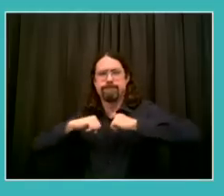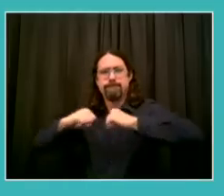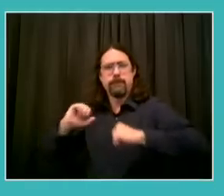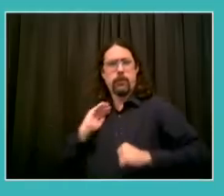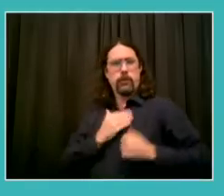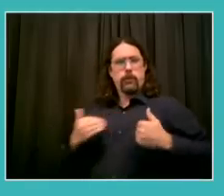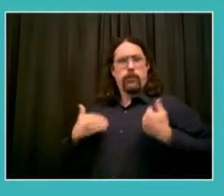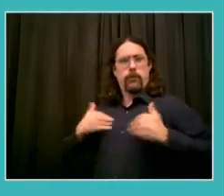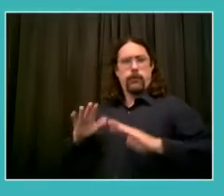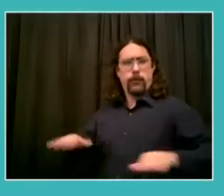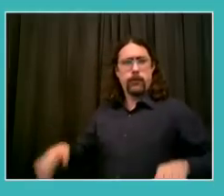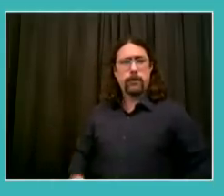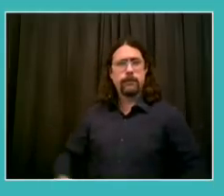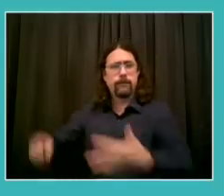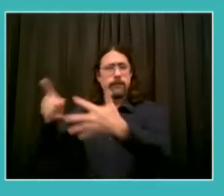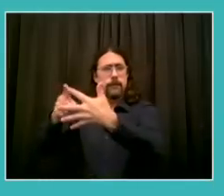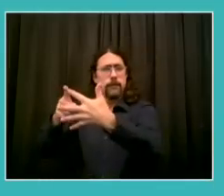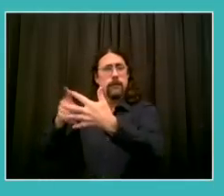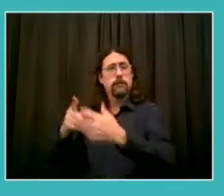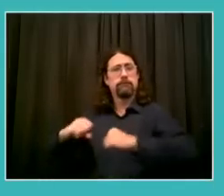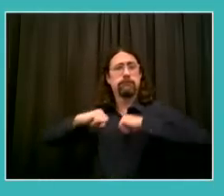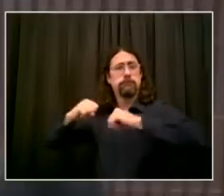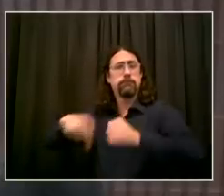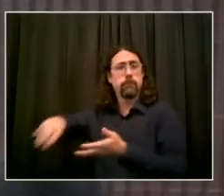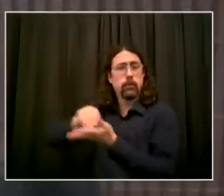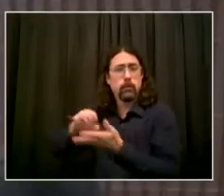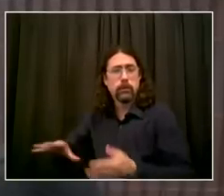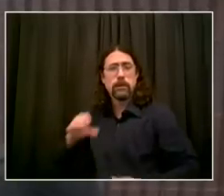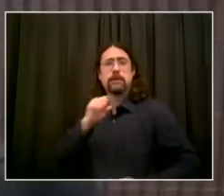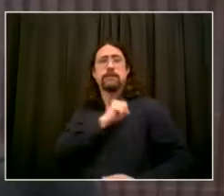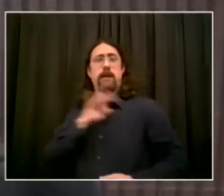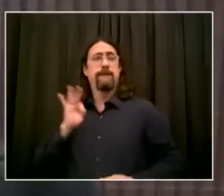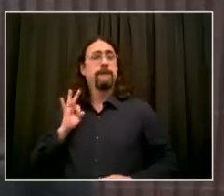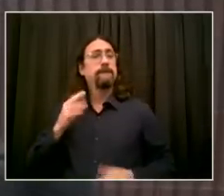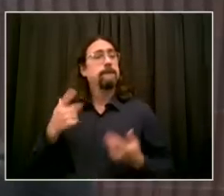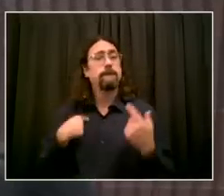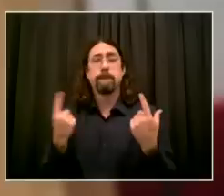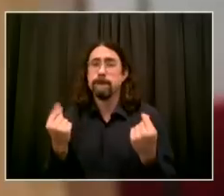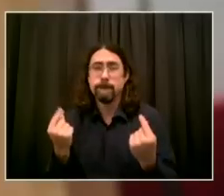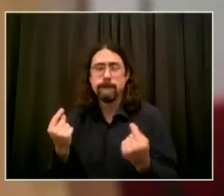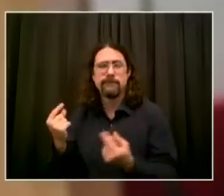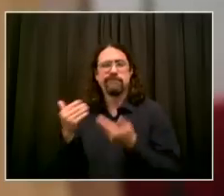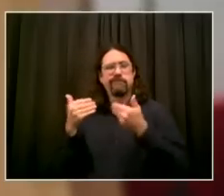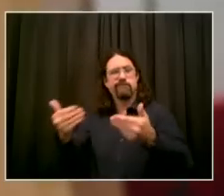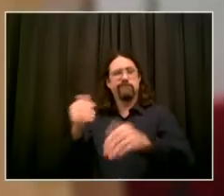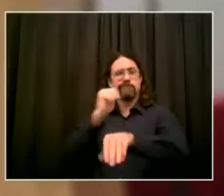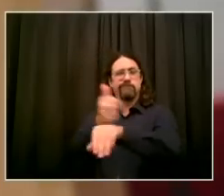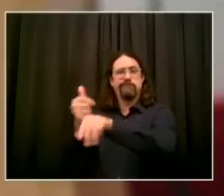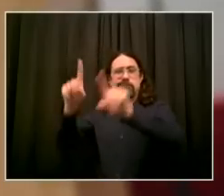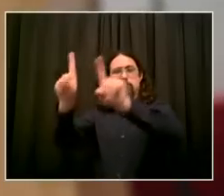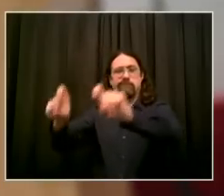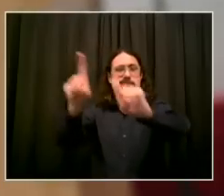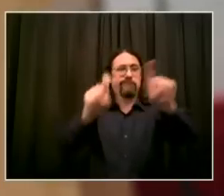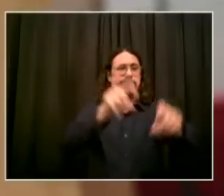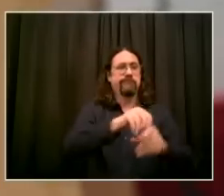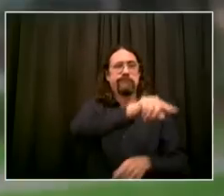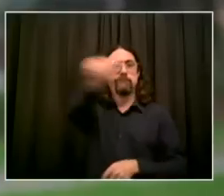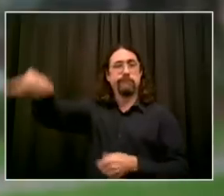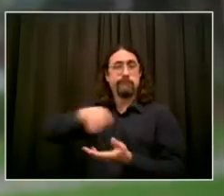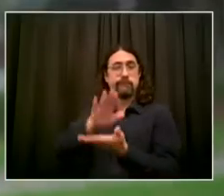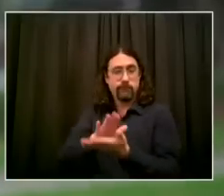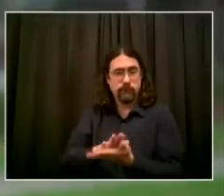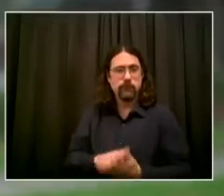To keep students and staff healthy, COVID-19 testing is coming to schools. We will test a random sample of staff and